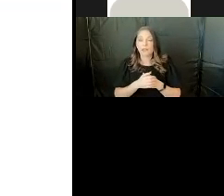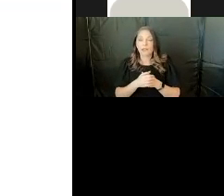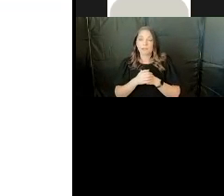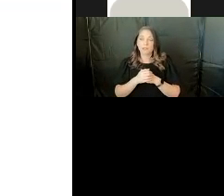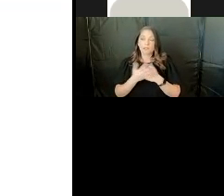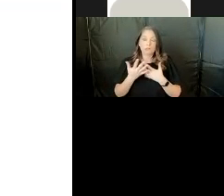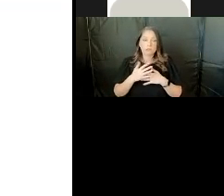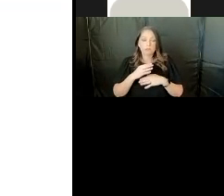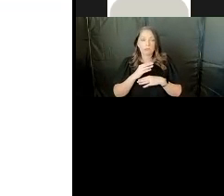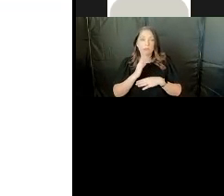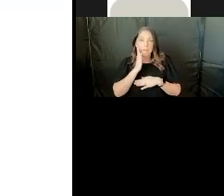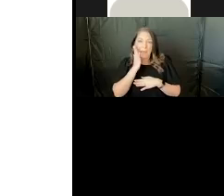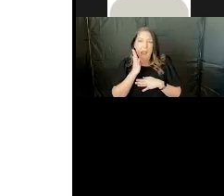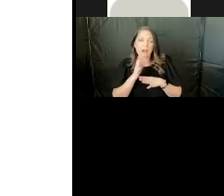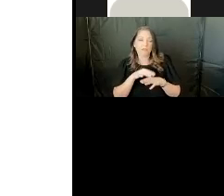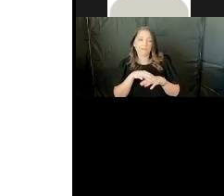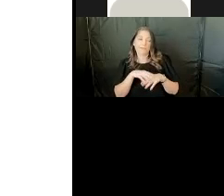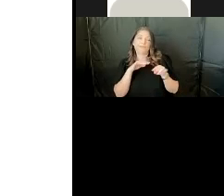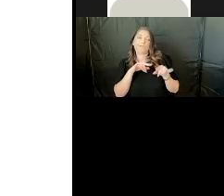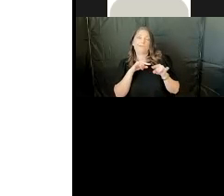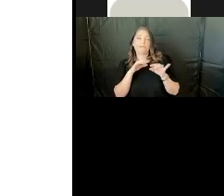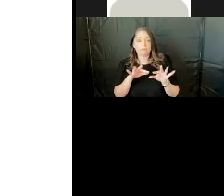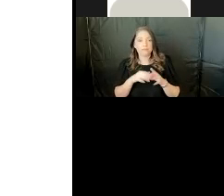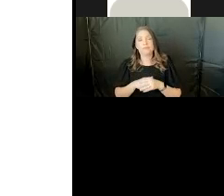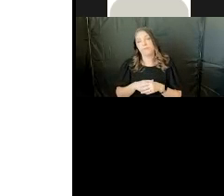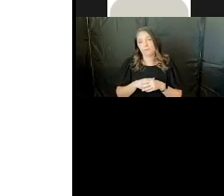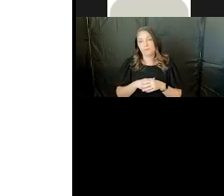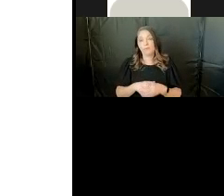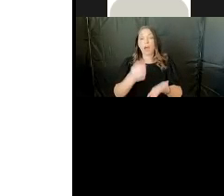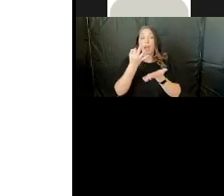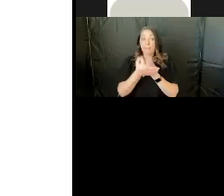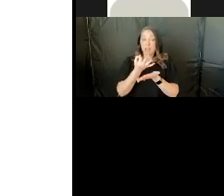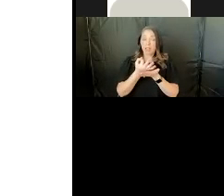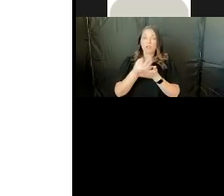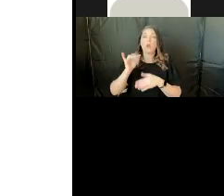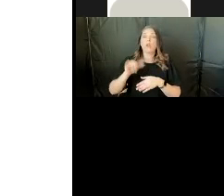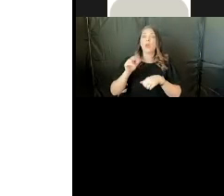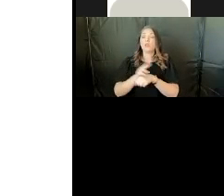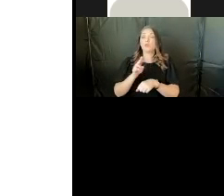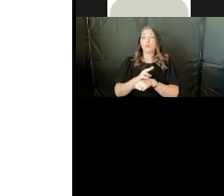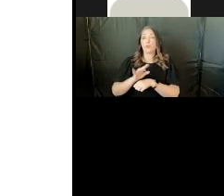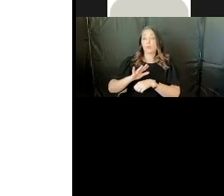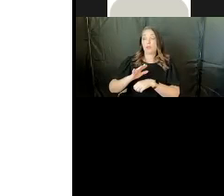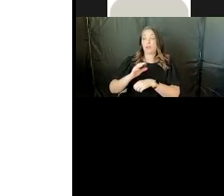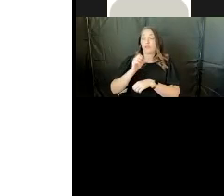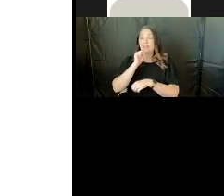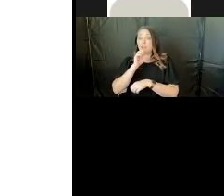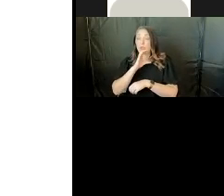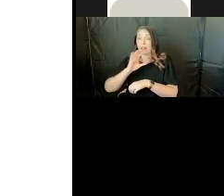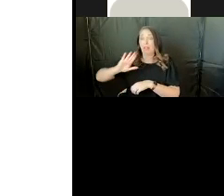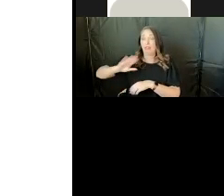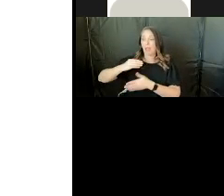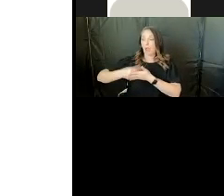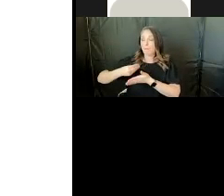is using an elderly or dependent person's money or property illegally or improperly without